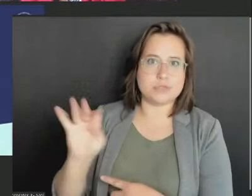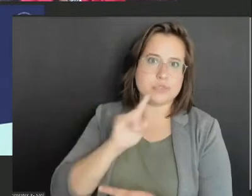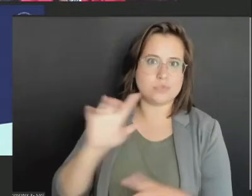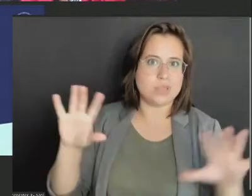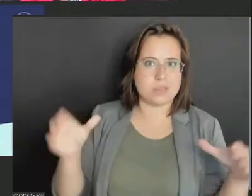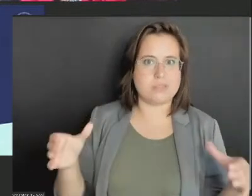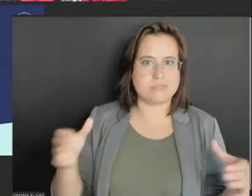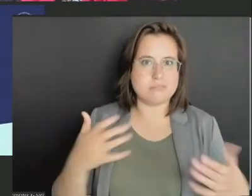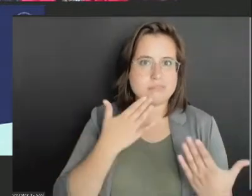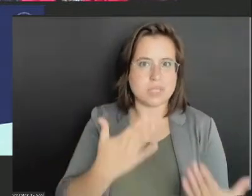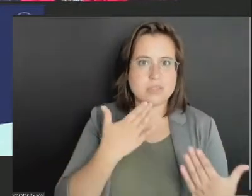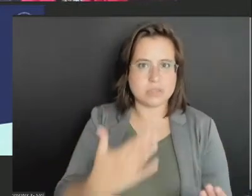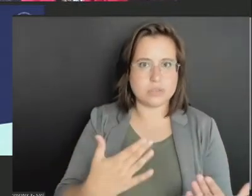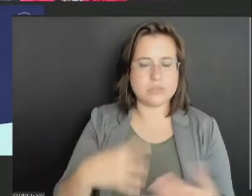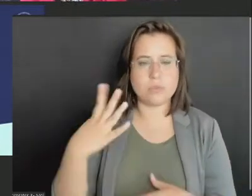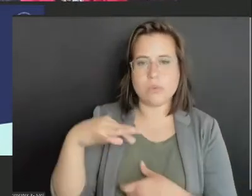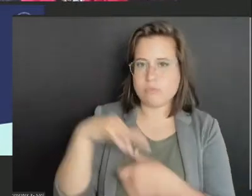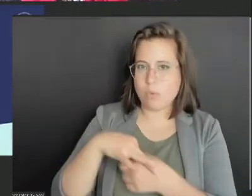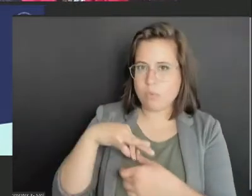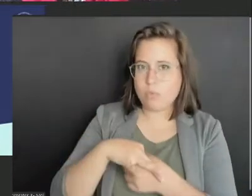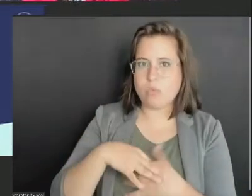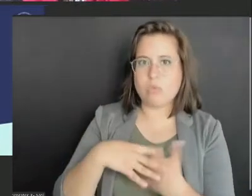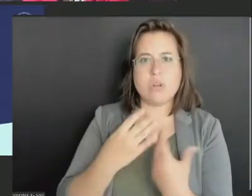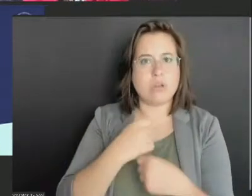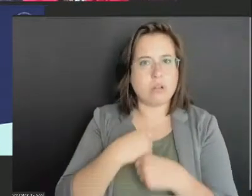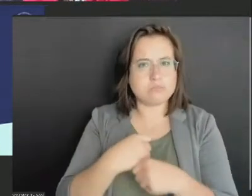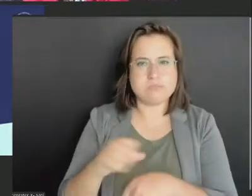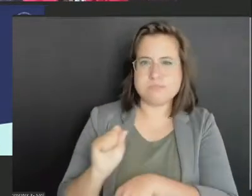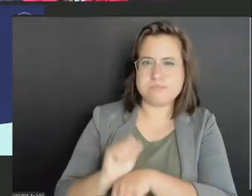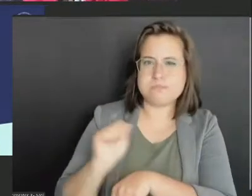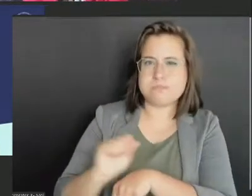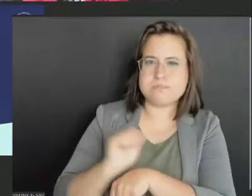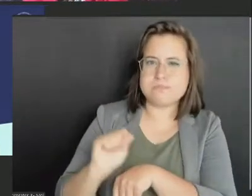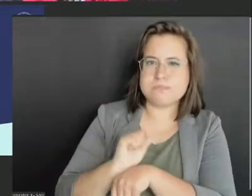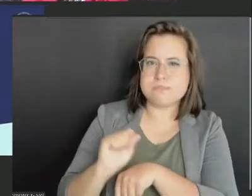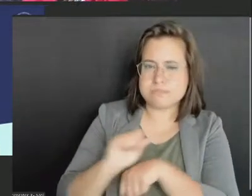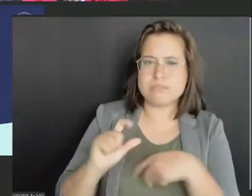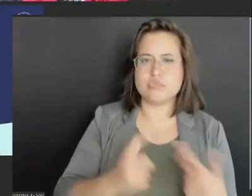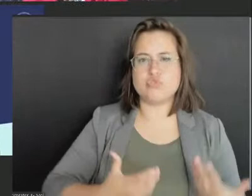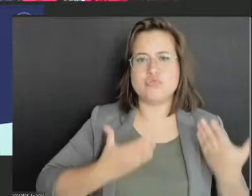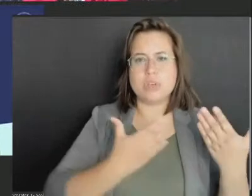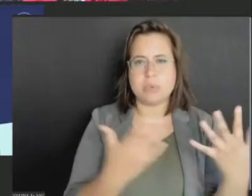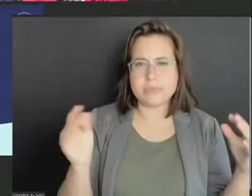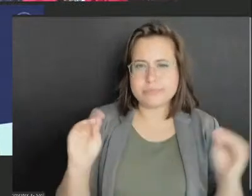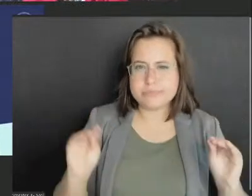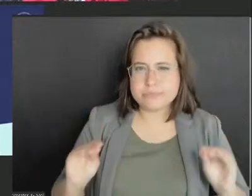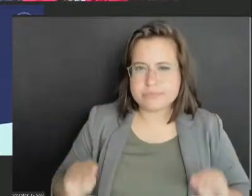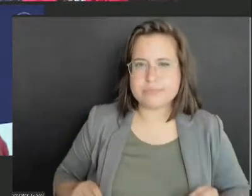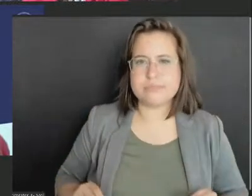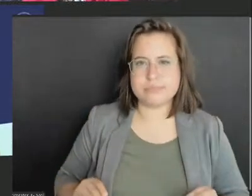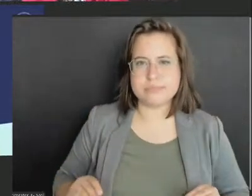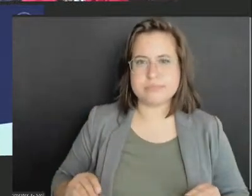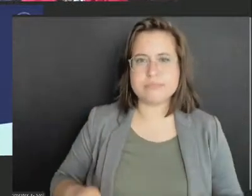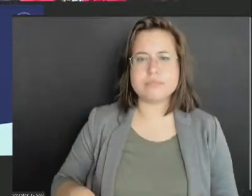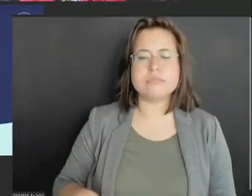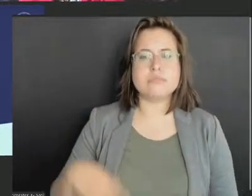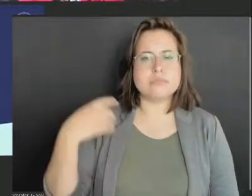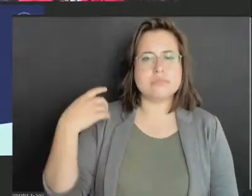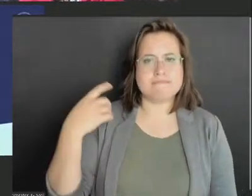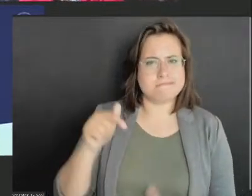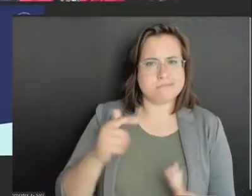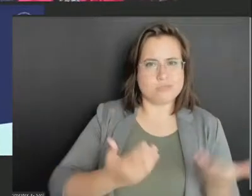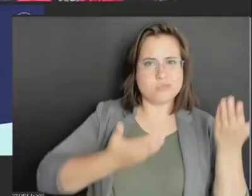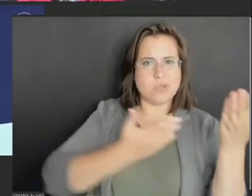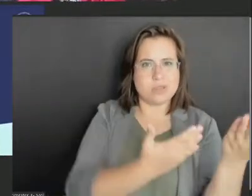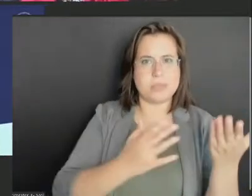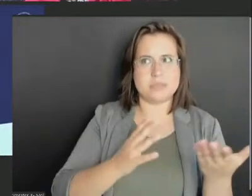for voting and creating and working so hard to make these recommendations, because these recommendations will